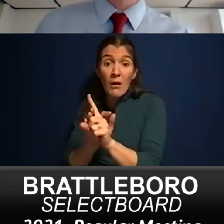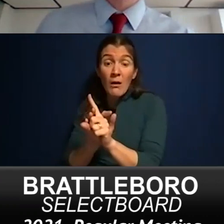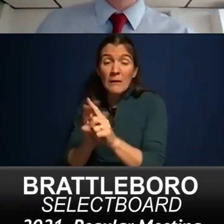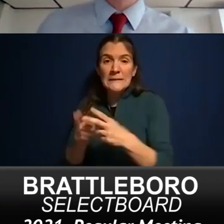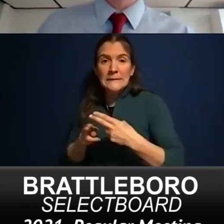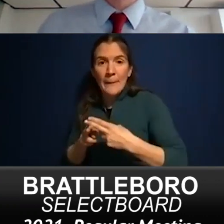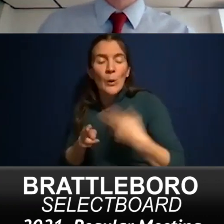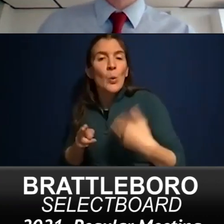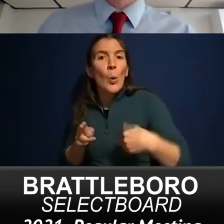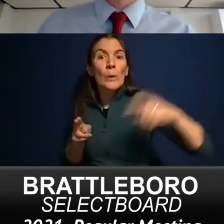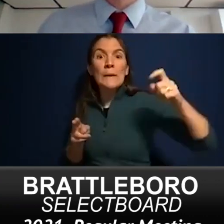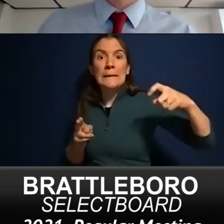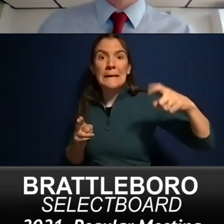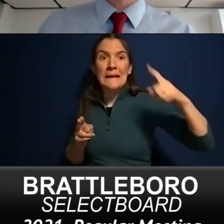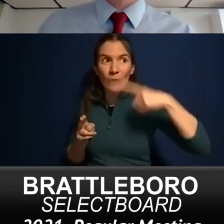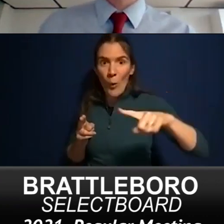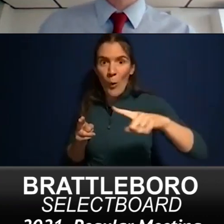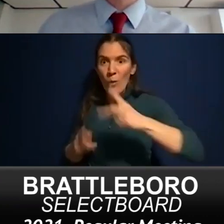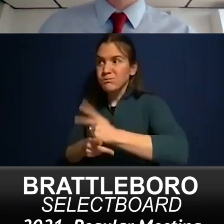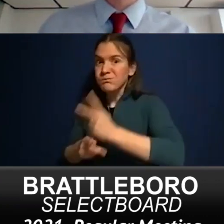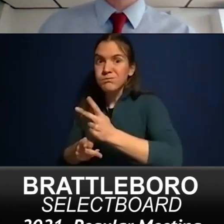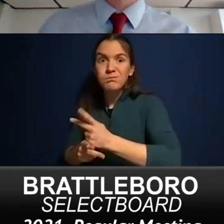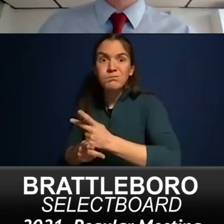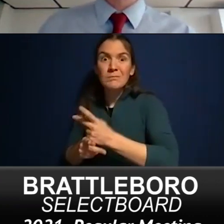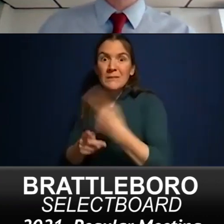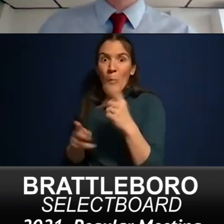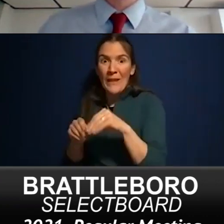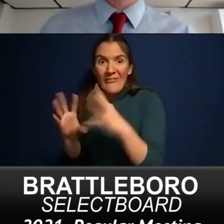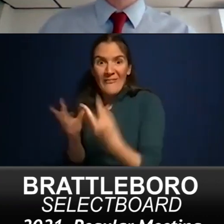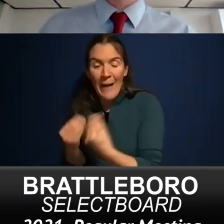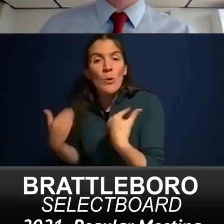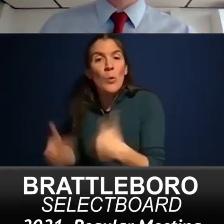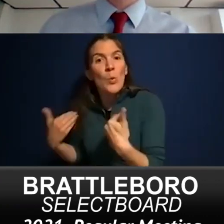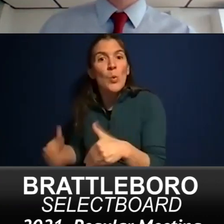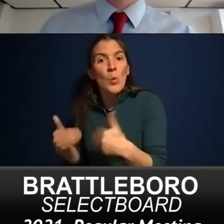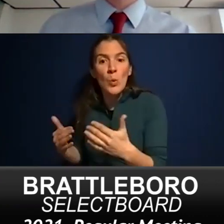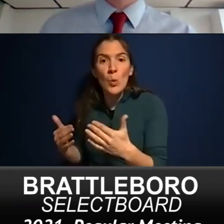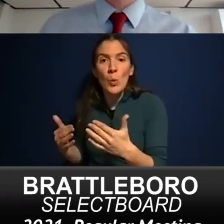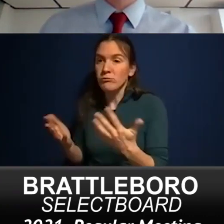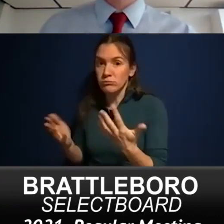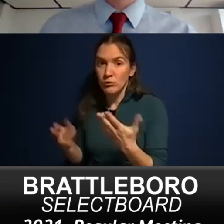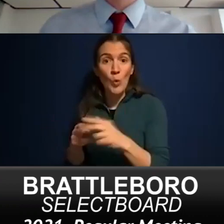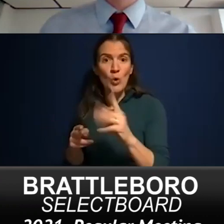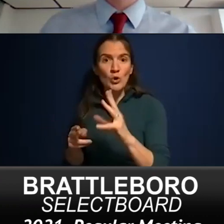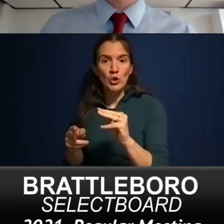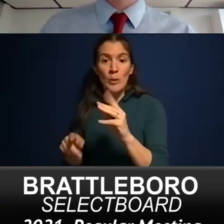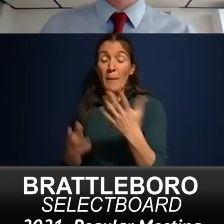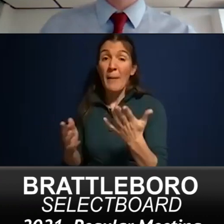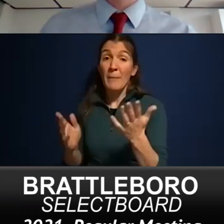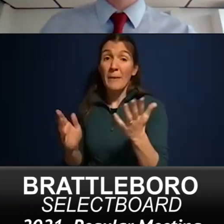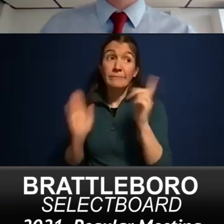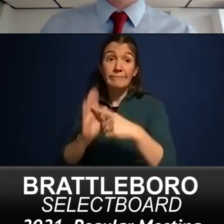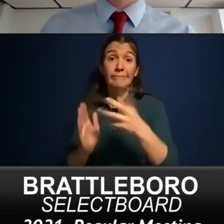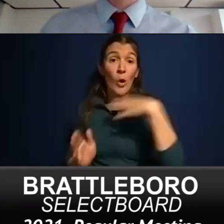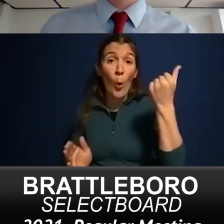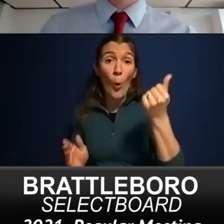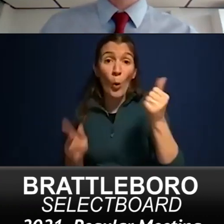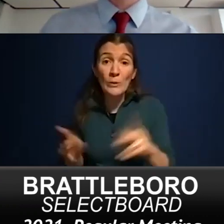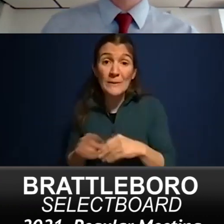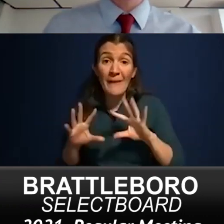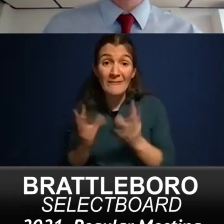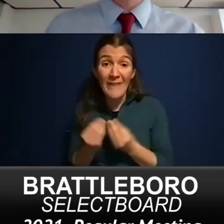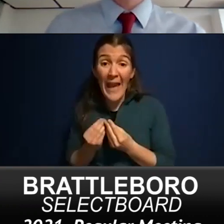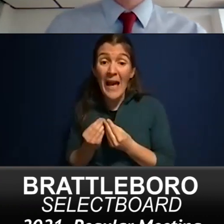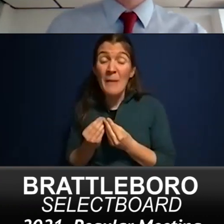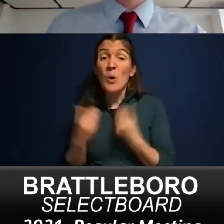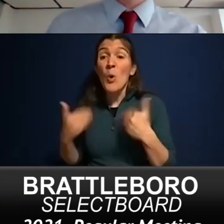temporary need for dependent care, and it's like, you know, maybe somebody, an elderly member of your family or something had